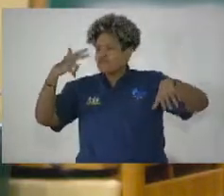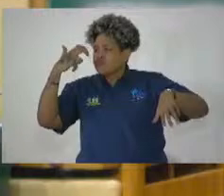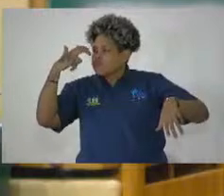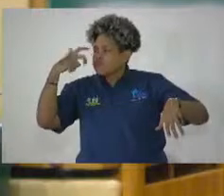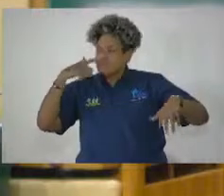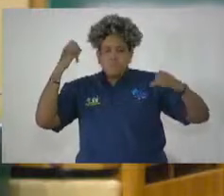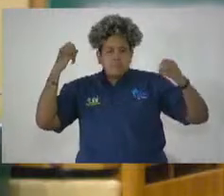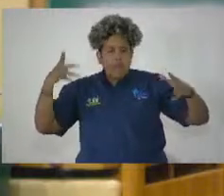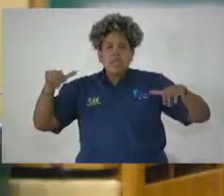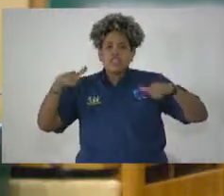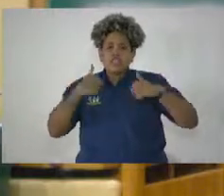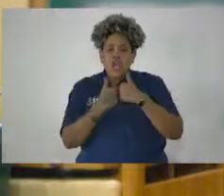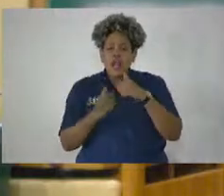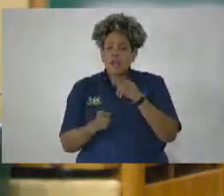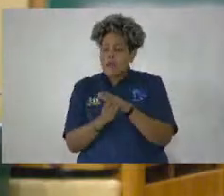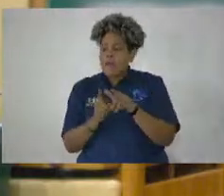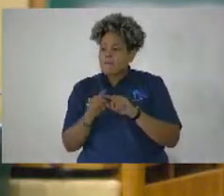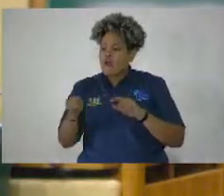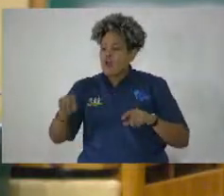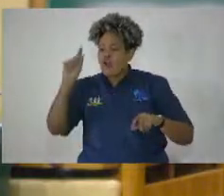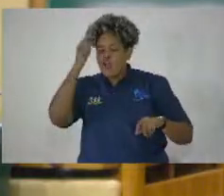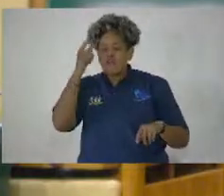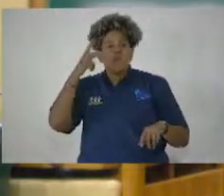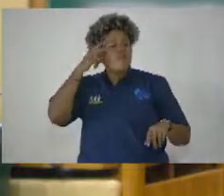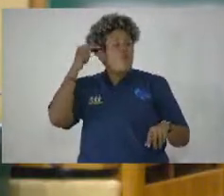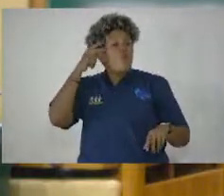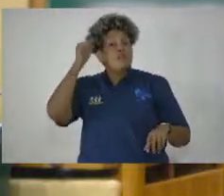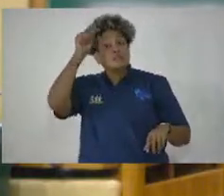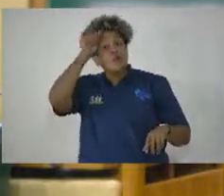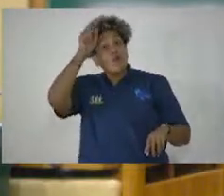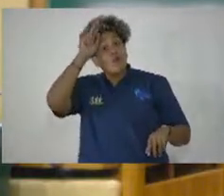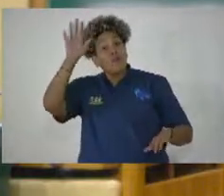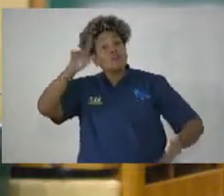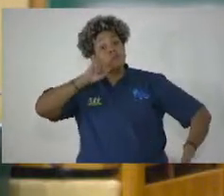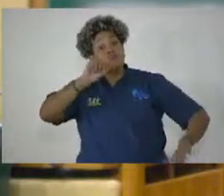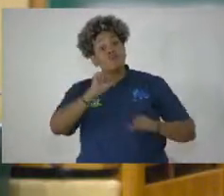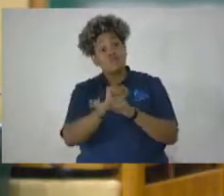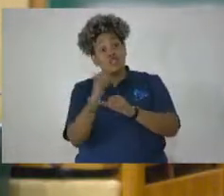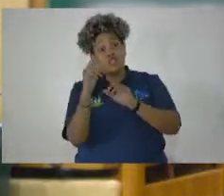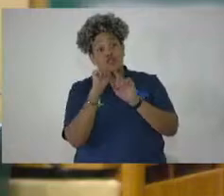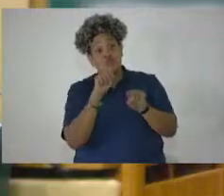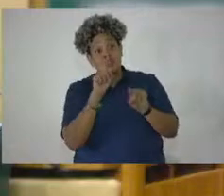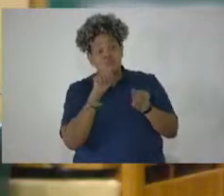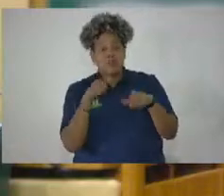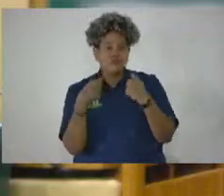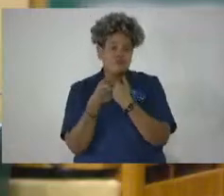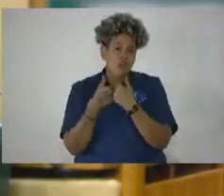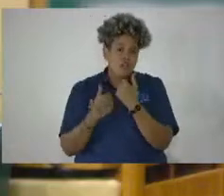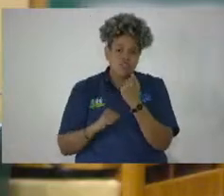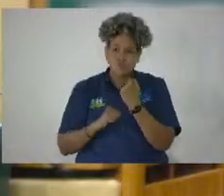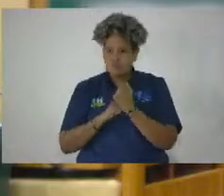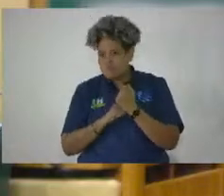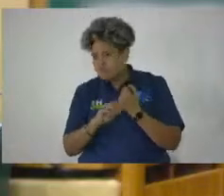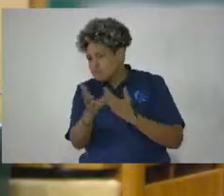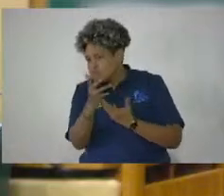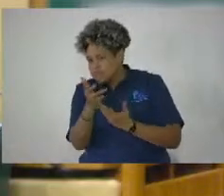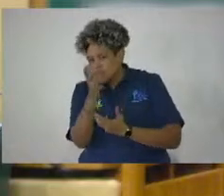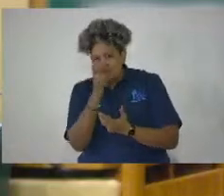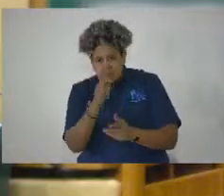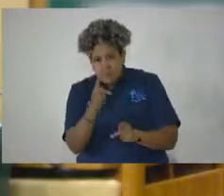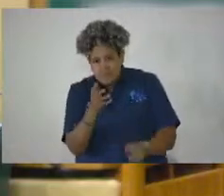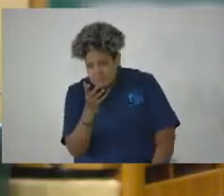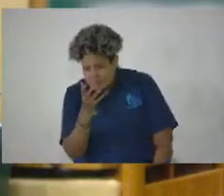of them. But the government of Andrew Holness is responsive to the challenges, listening to the